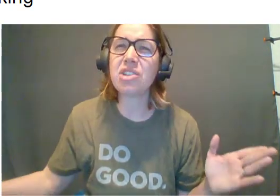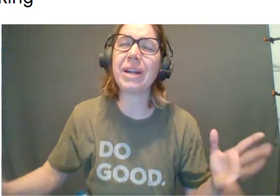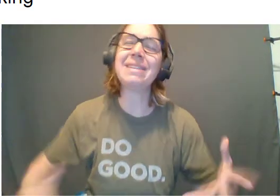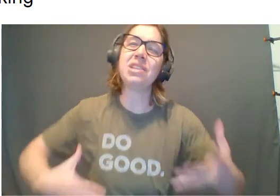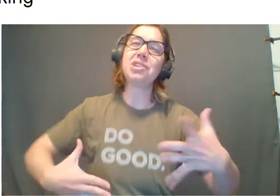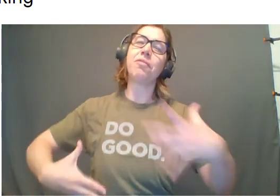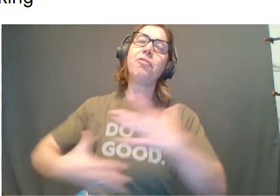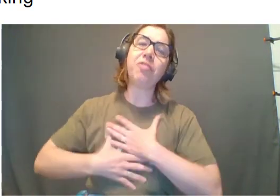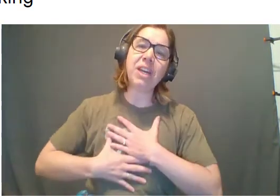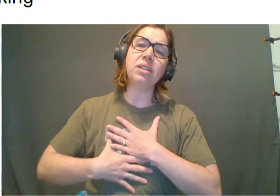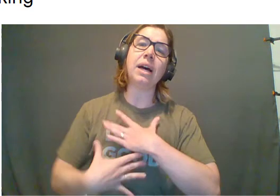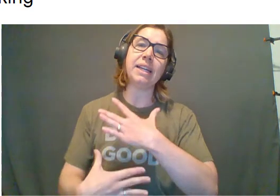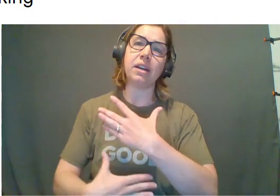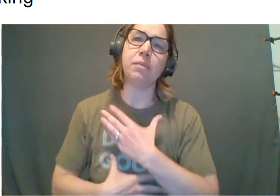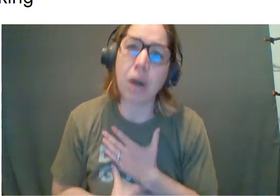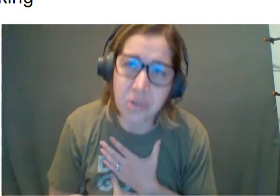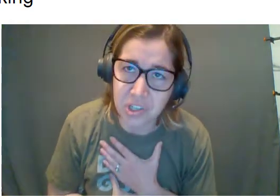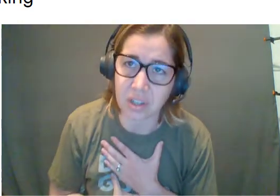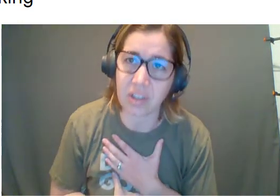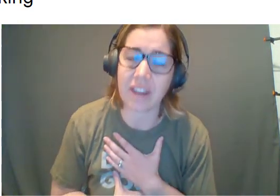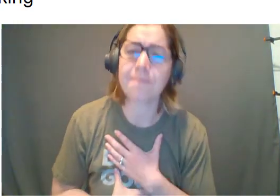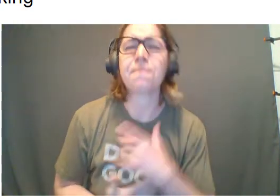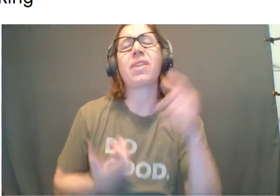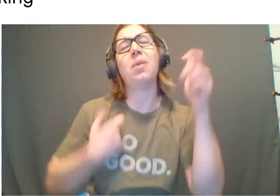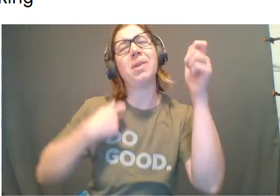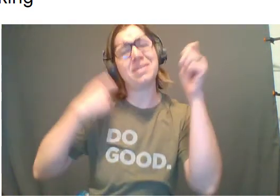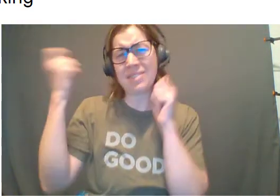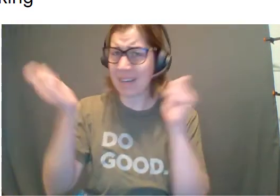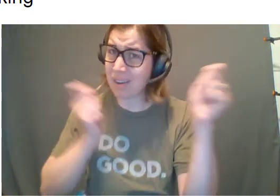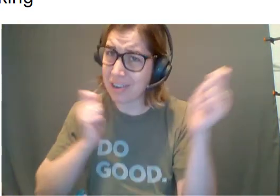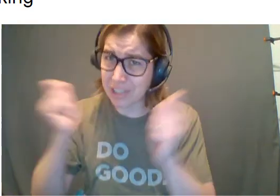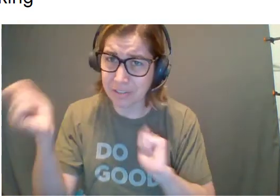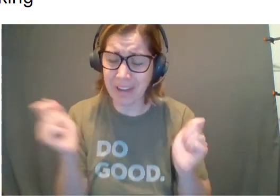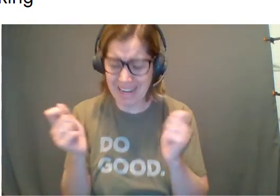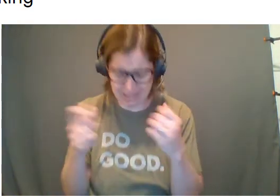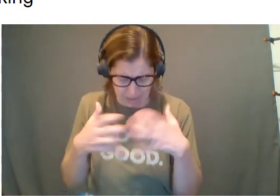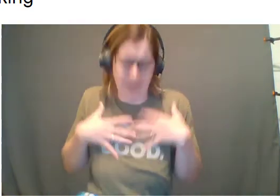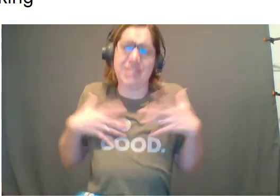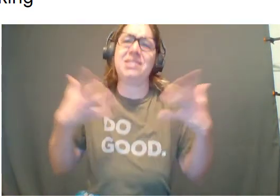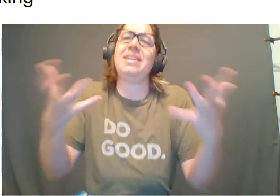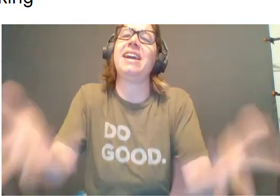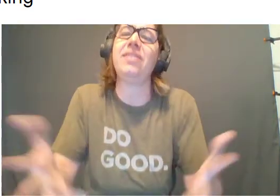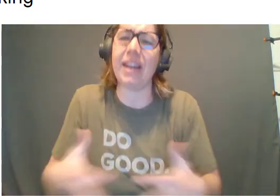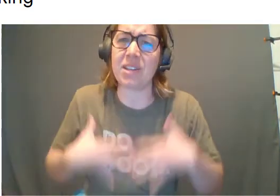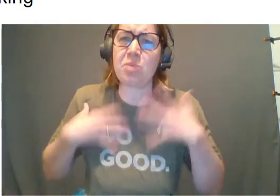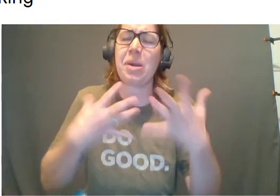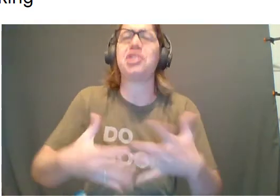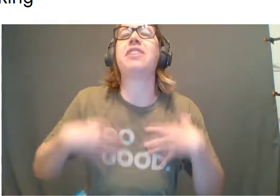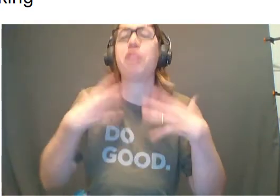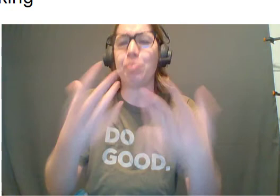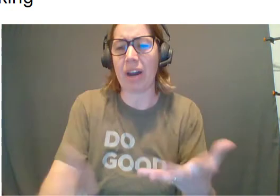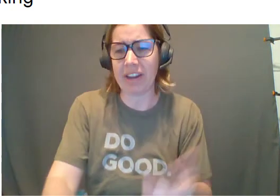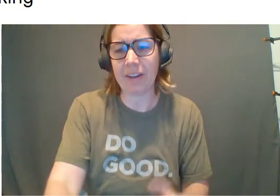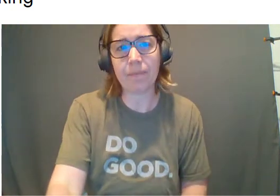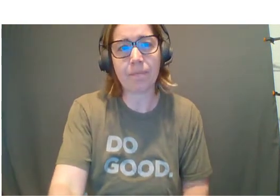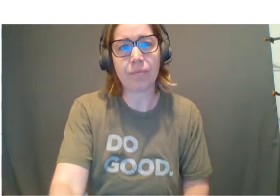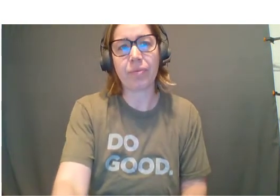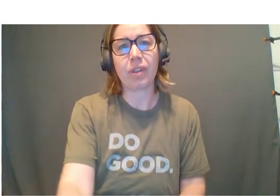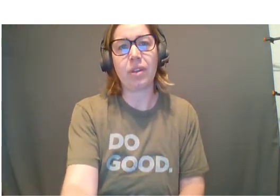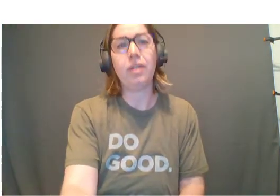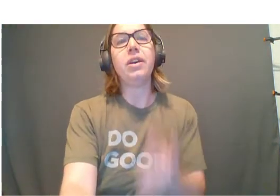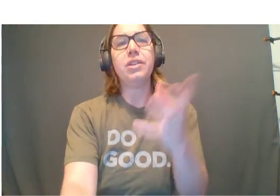does that transition feel like emotionally? I want to see it on your face. I want to see it in the expression of your body.